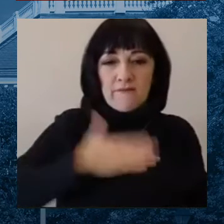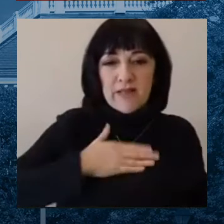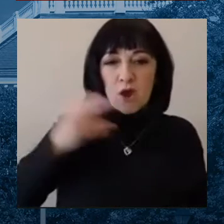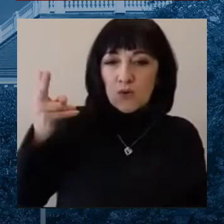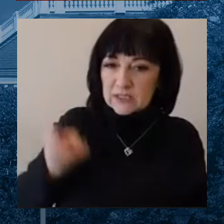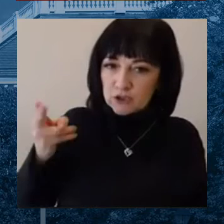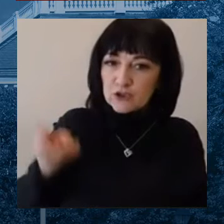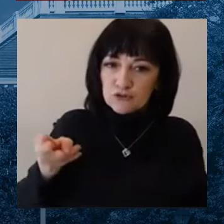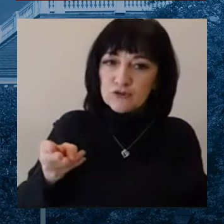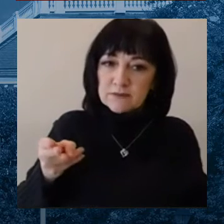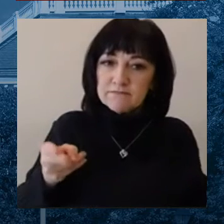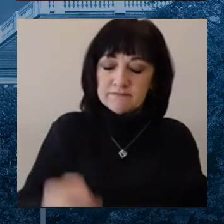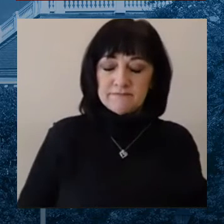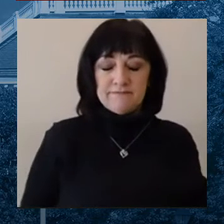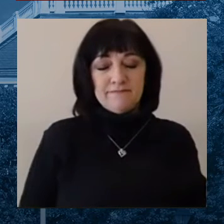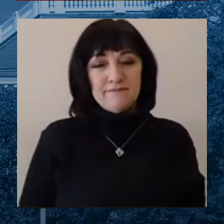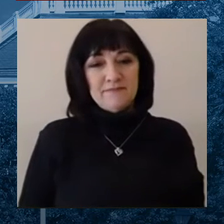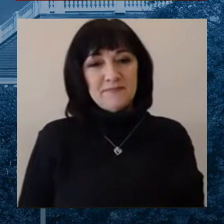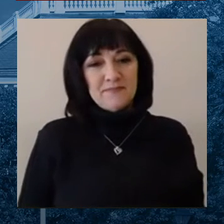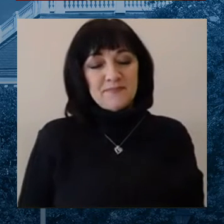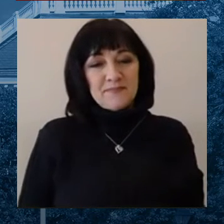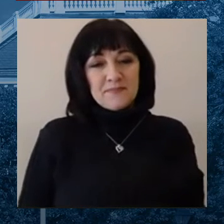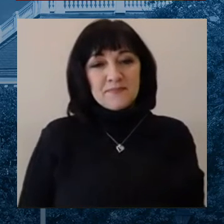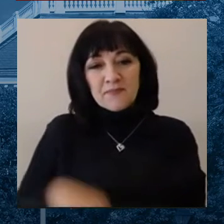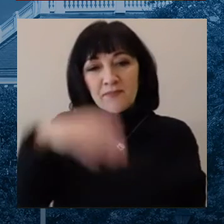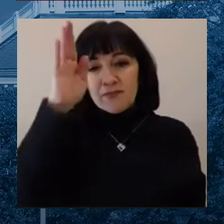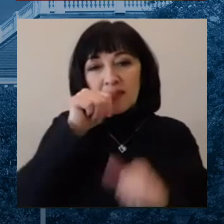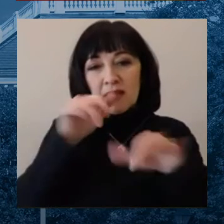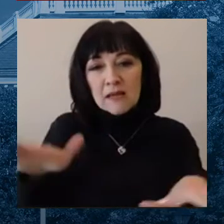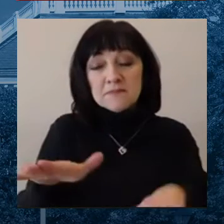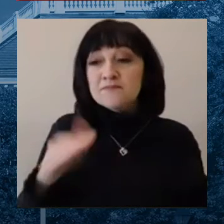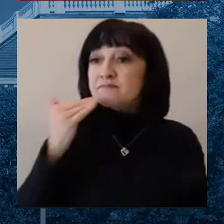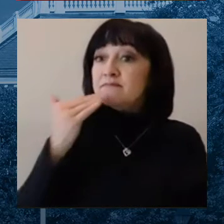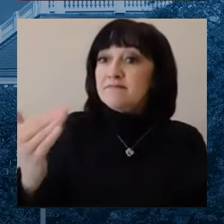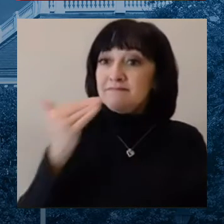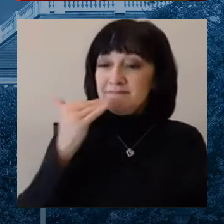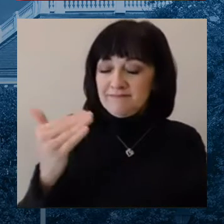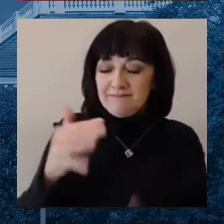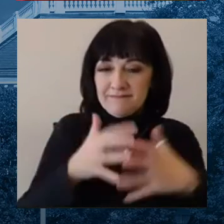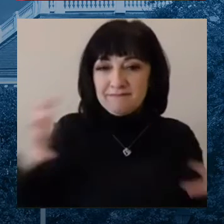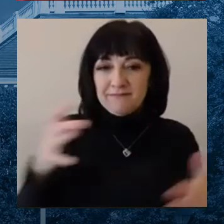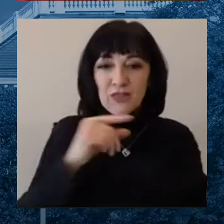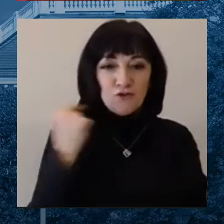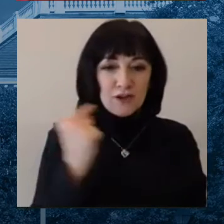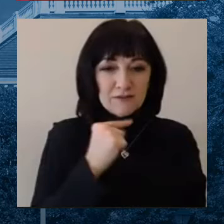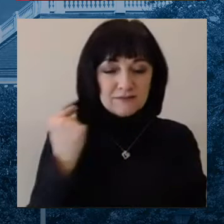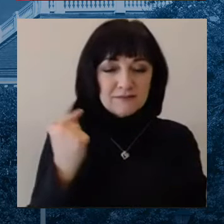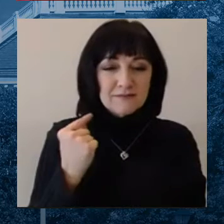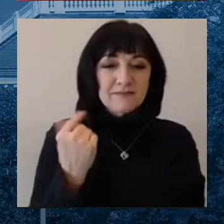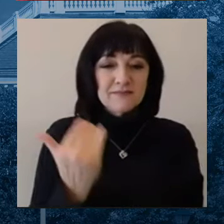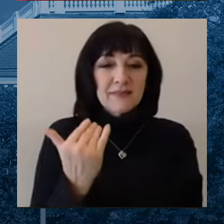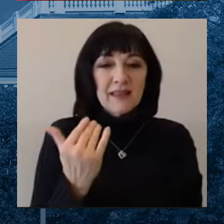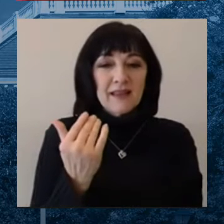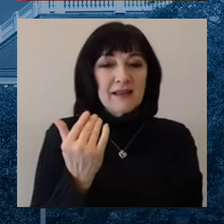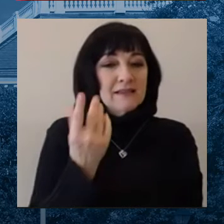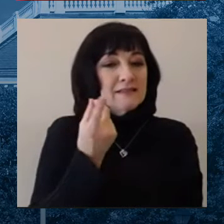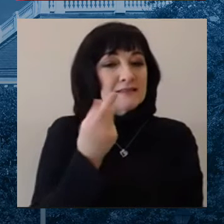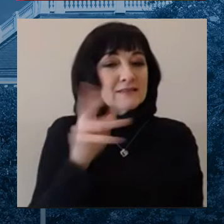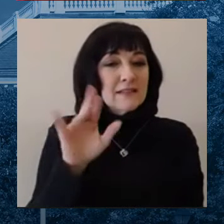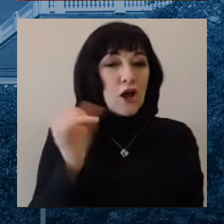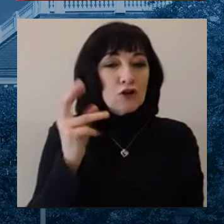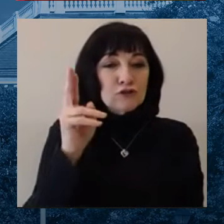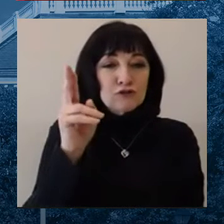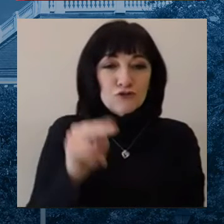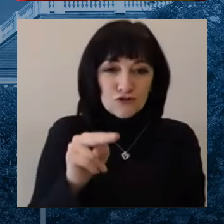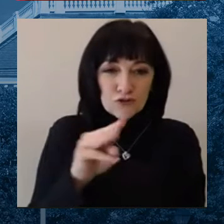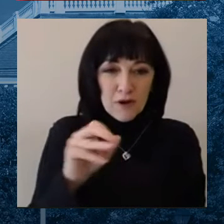you. Thank you very much, Reverend Dr. John. Thank you for being